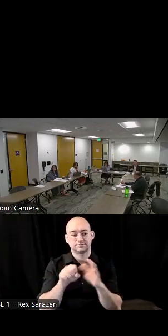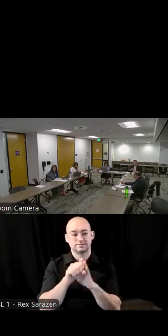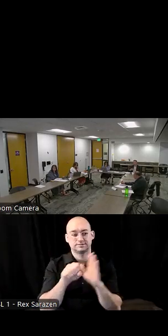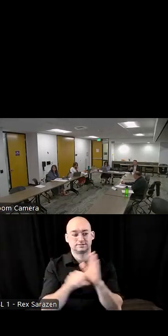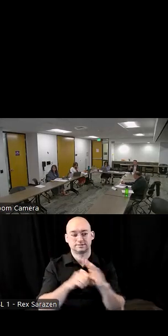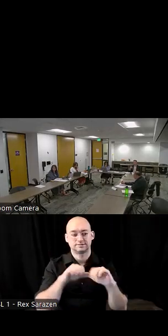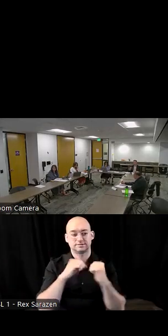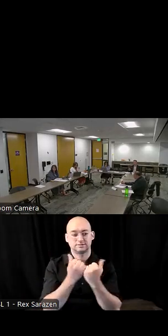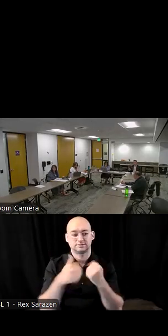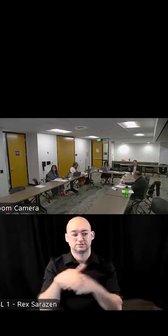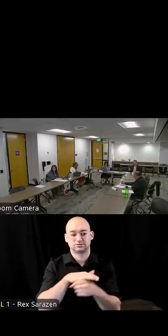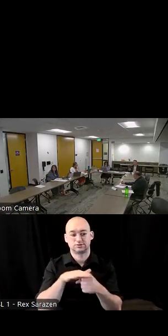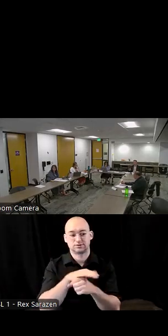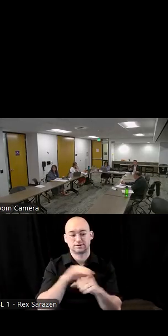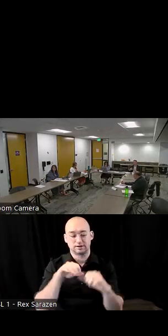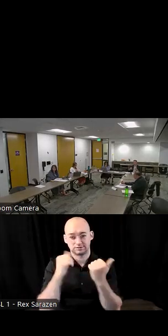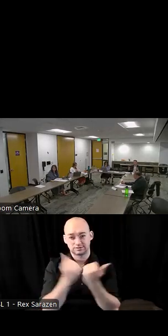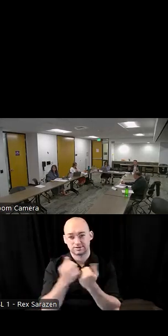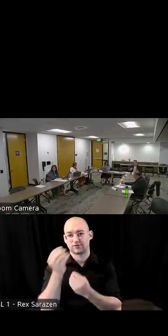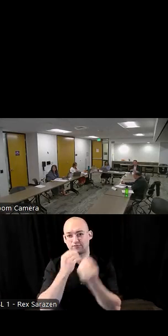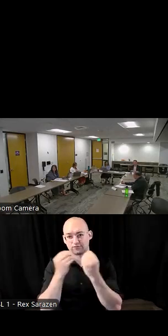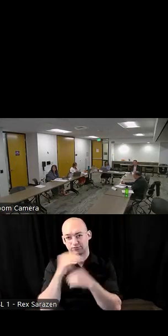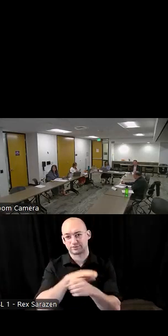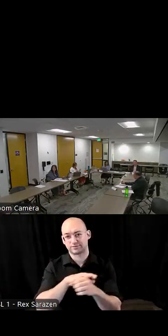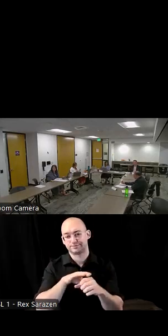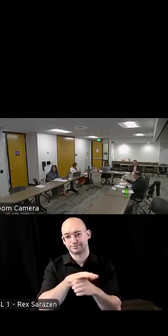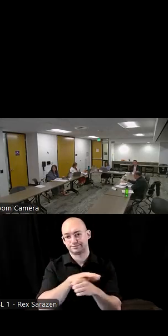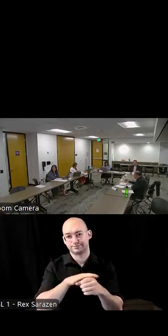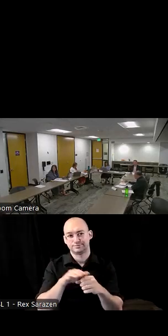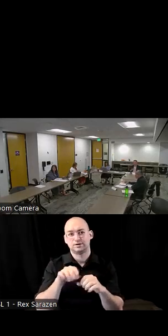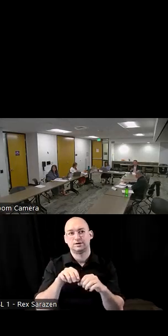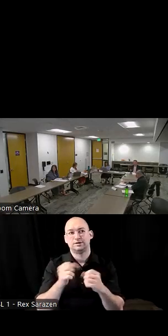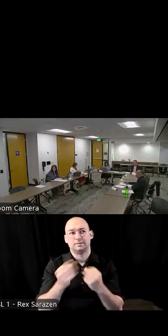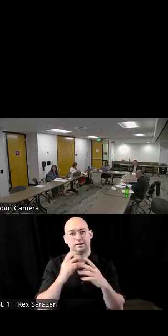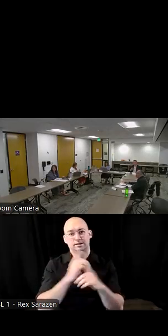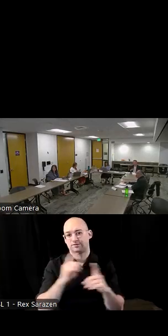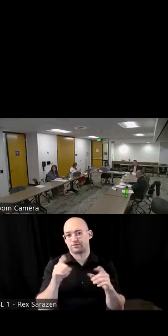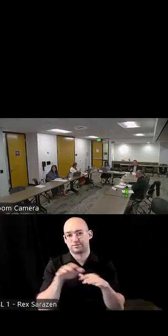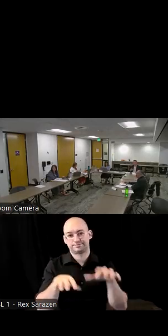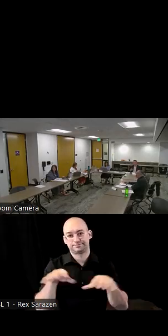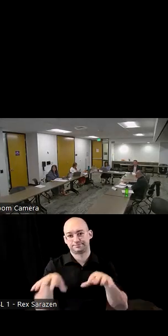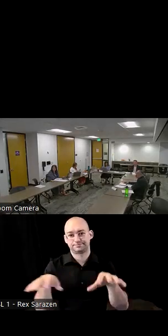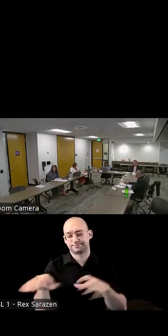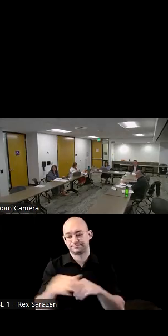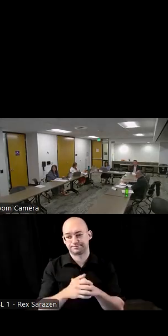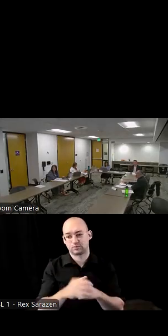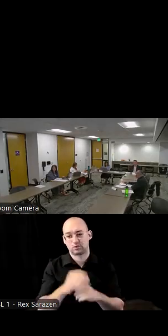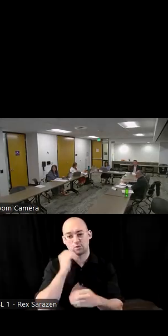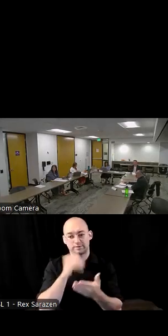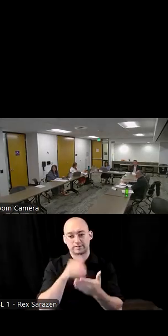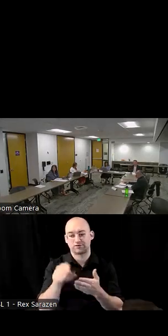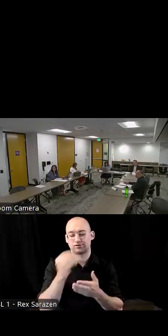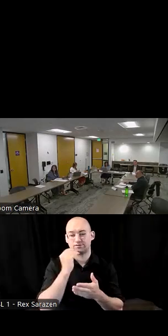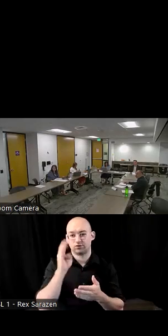be a local agency. If you need meal support, again, a variety of different meal programs, could be congregate, it could be home delivered, could be food